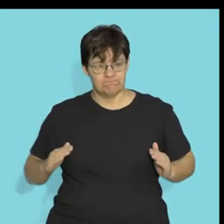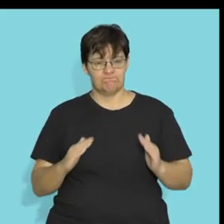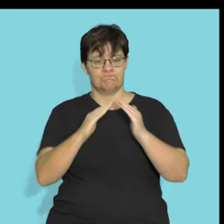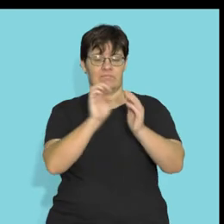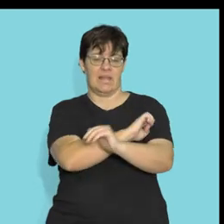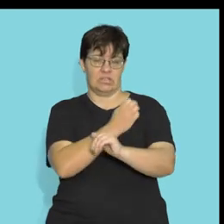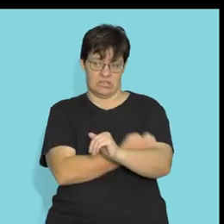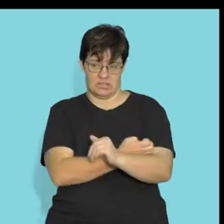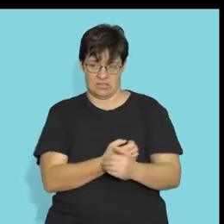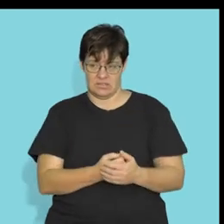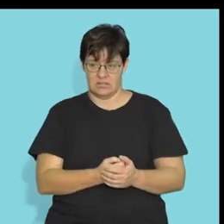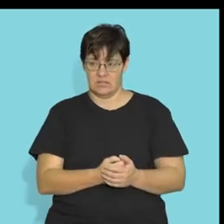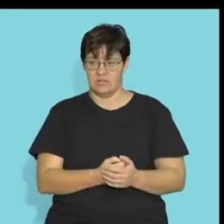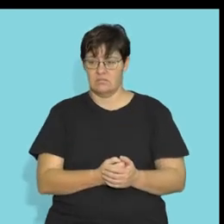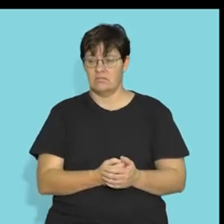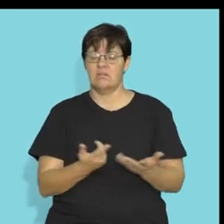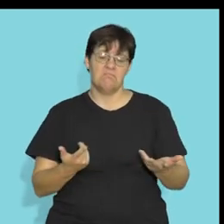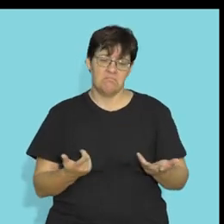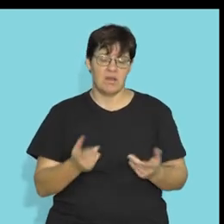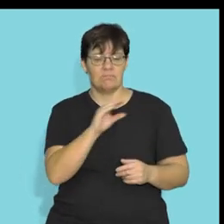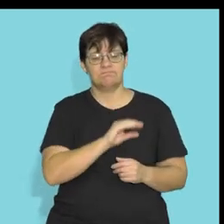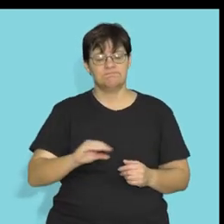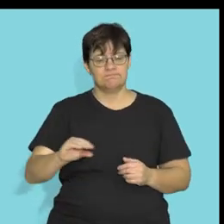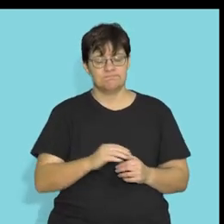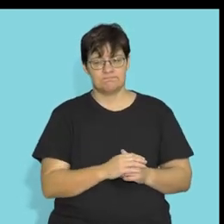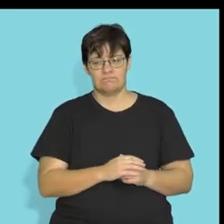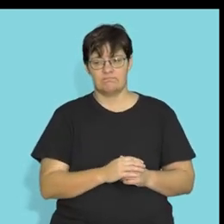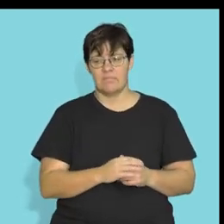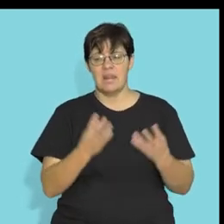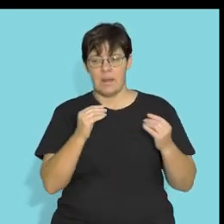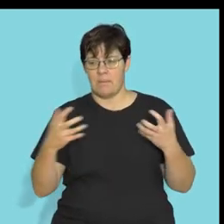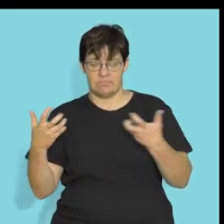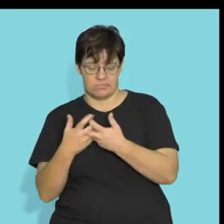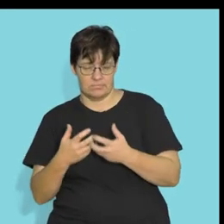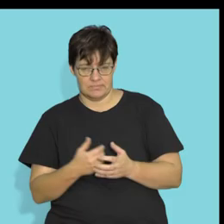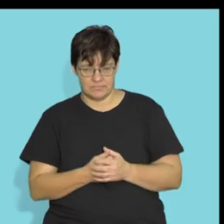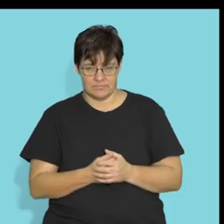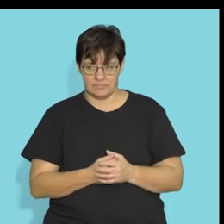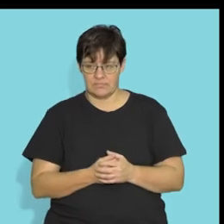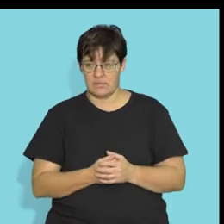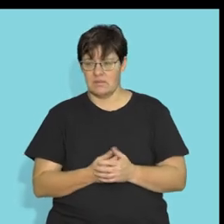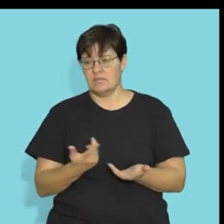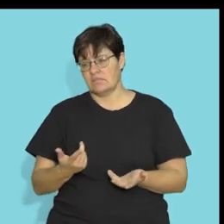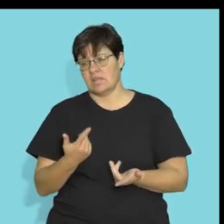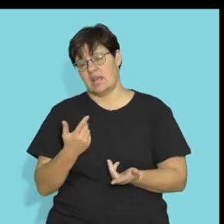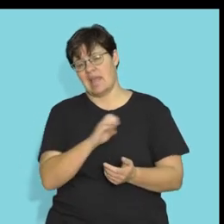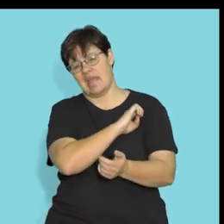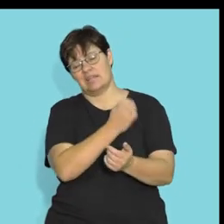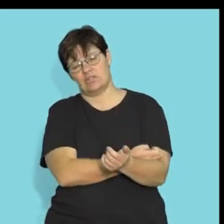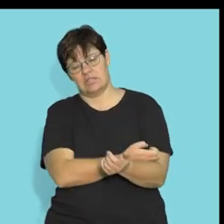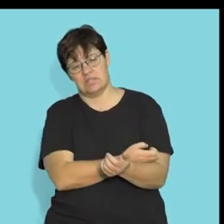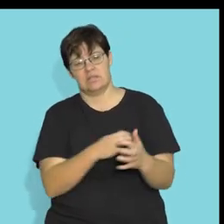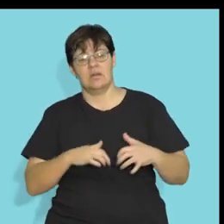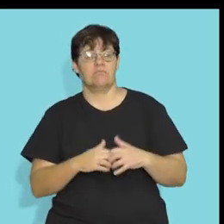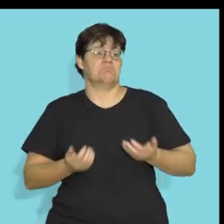a pyramid of energy where we've kind of allocated some numbers to this. So if we assume that